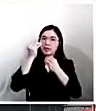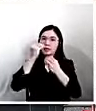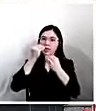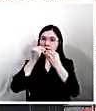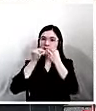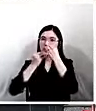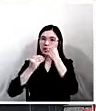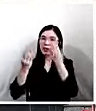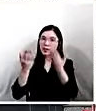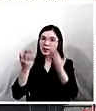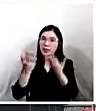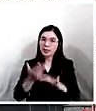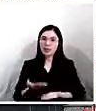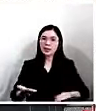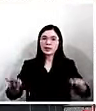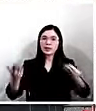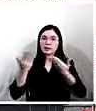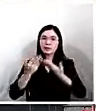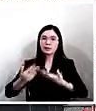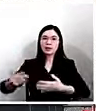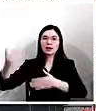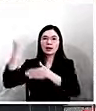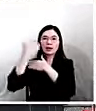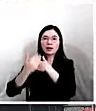eat this